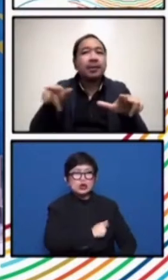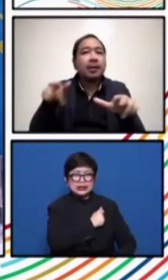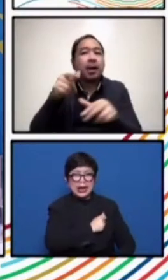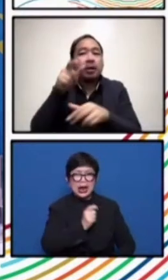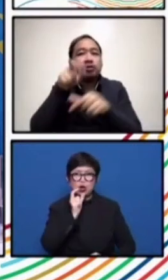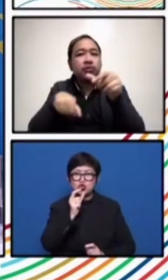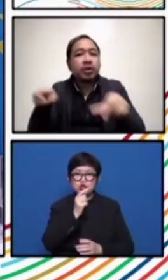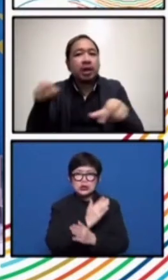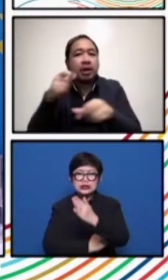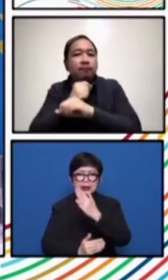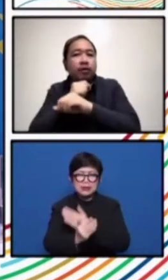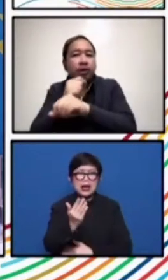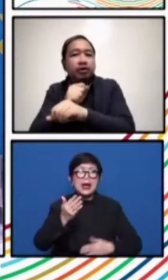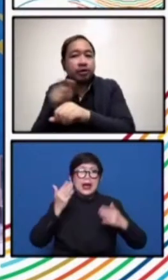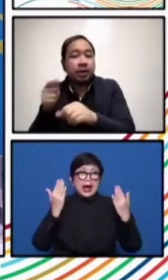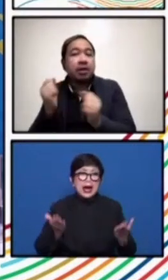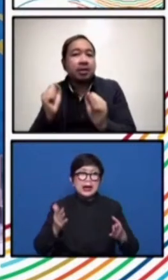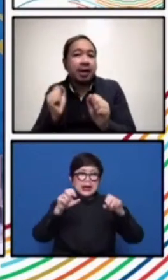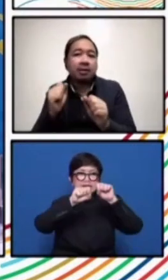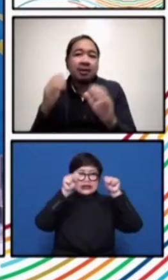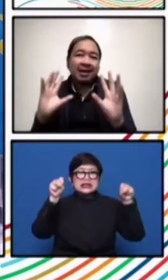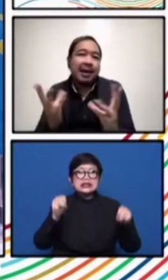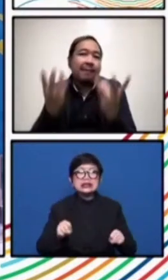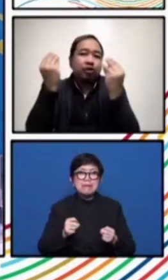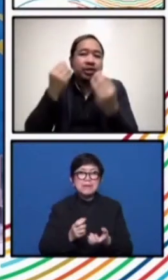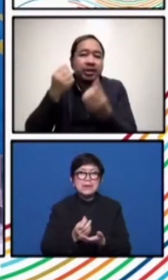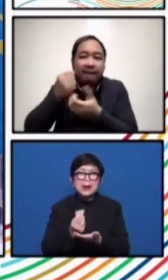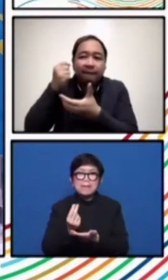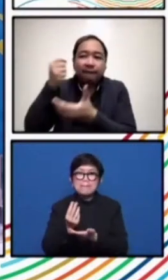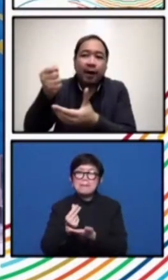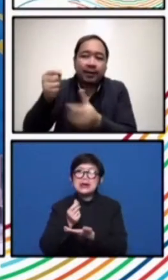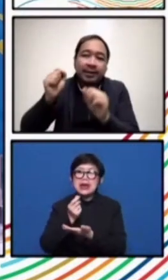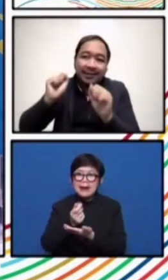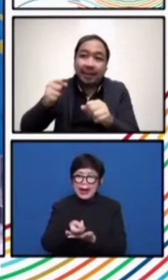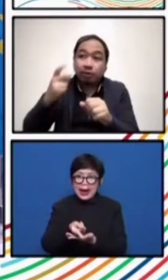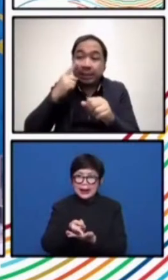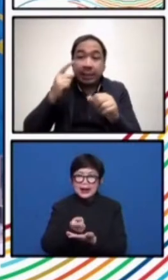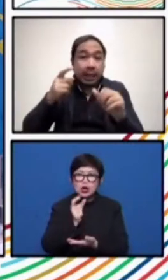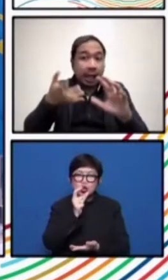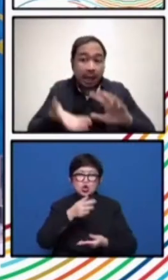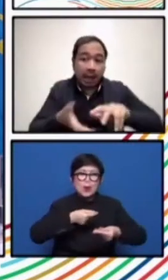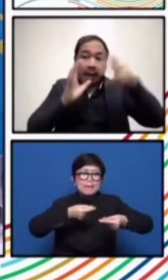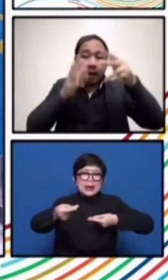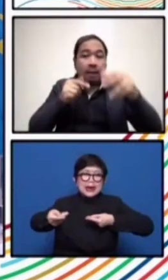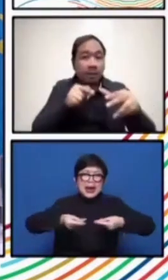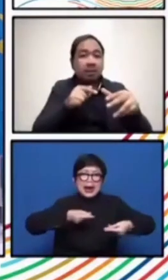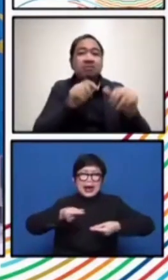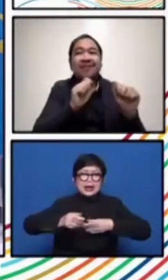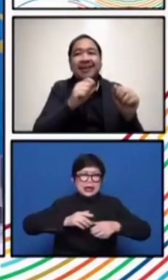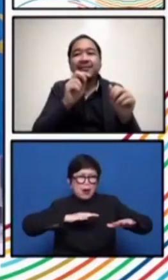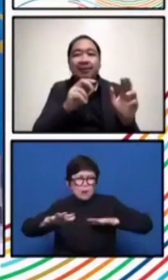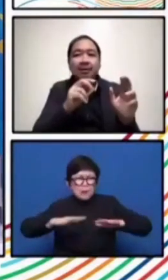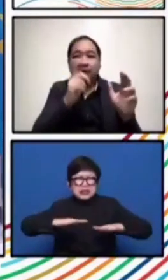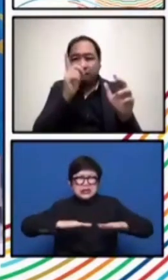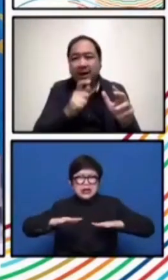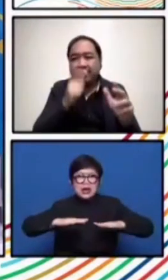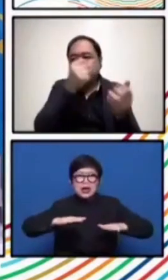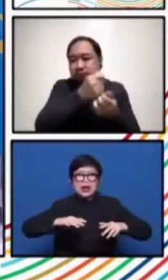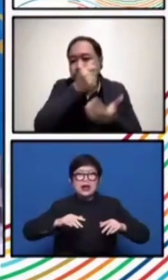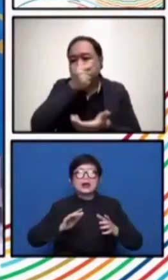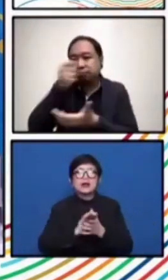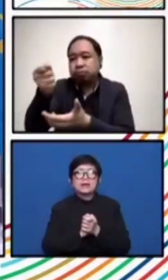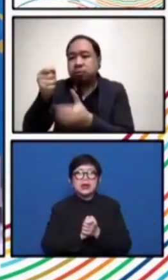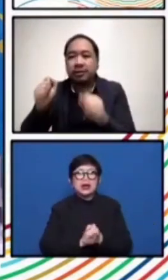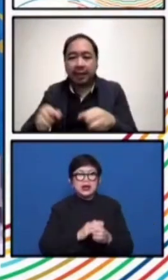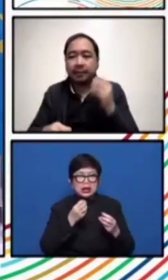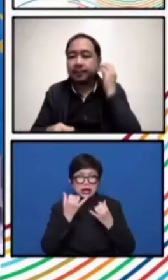fund is being available to deliver top-ups whatever a major disaster happens in the country issue number three is the